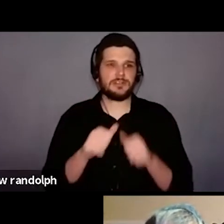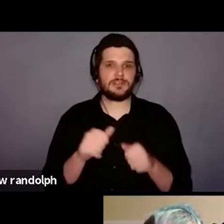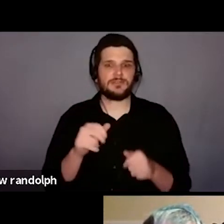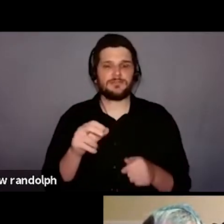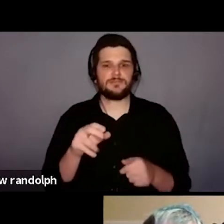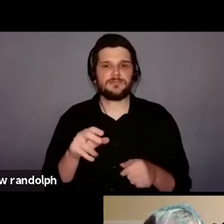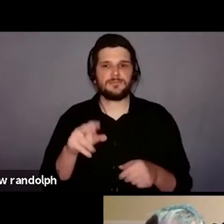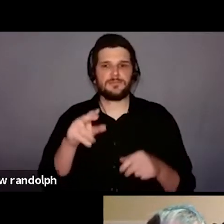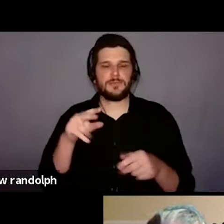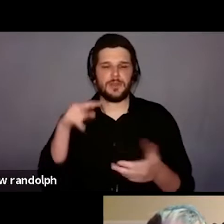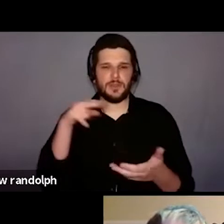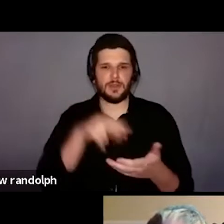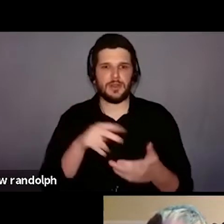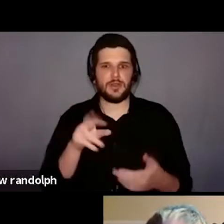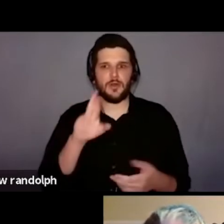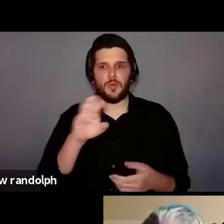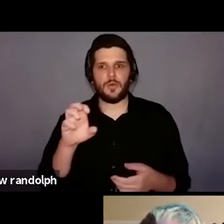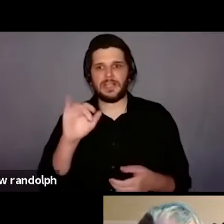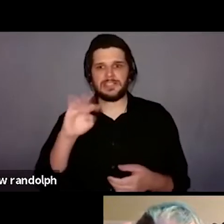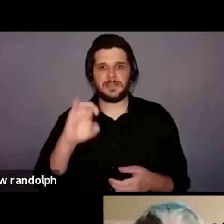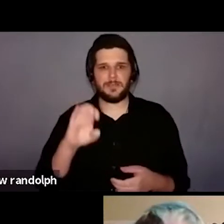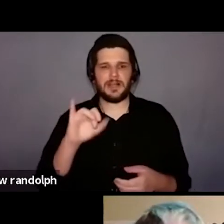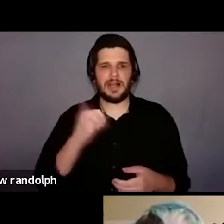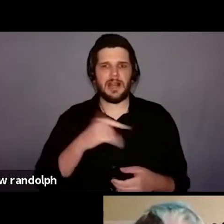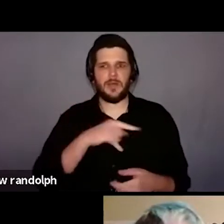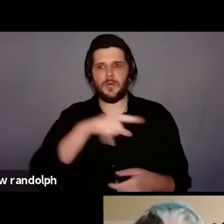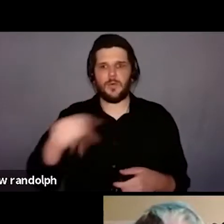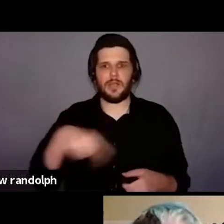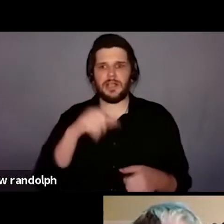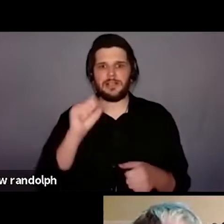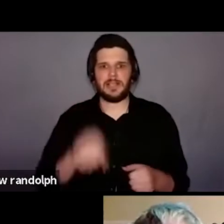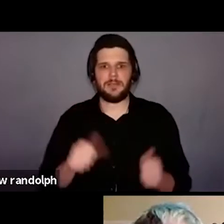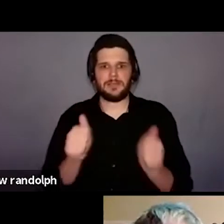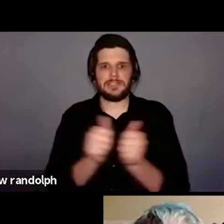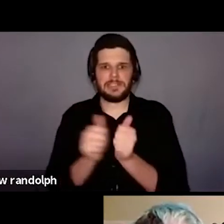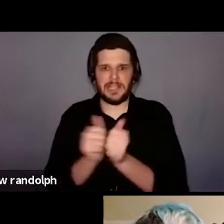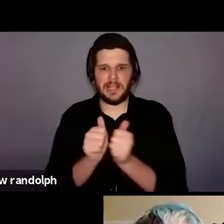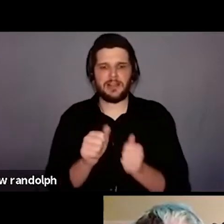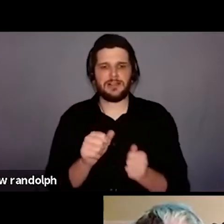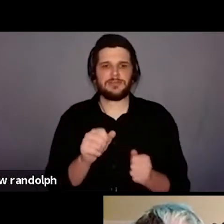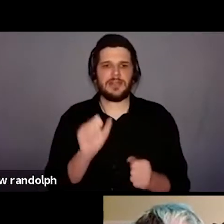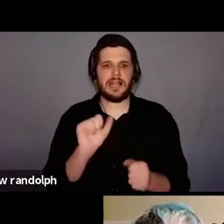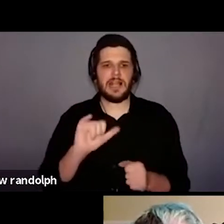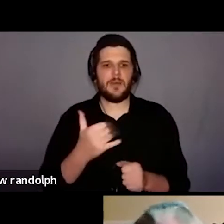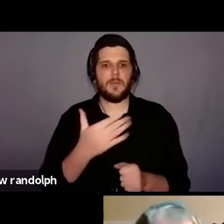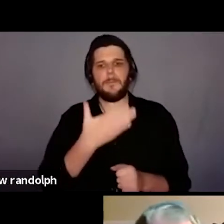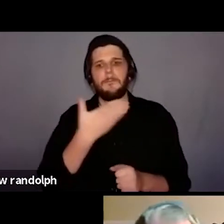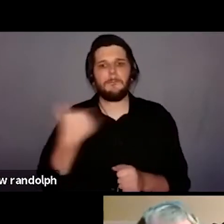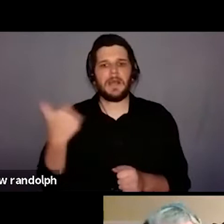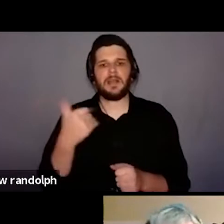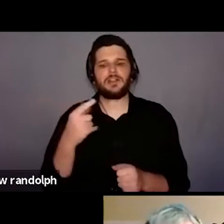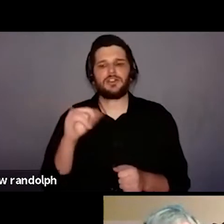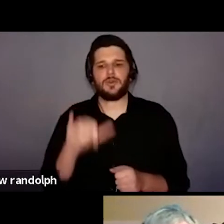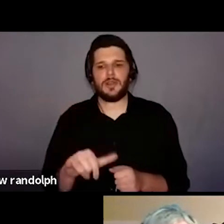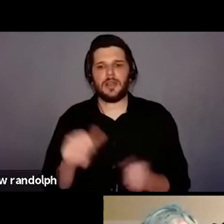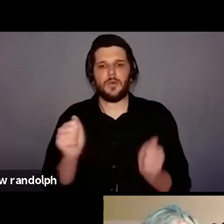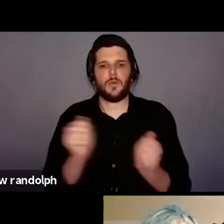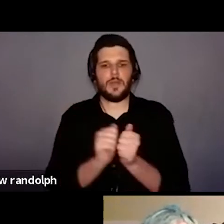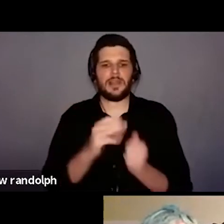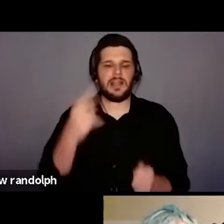re-examine how we can be in that struggle together and how we can better be doing that with and for each